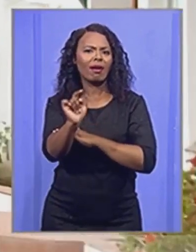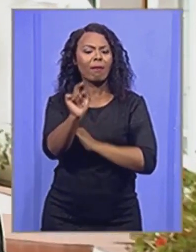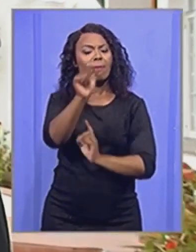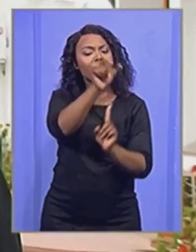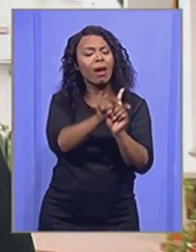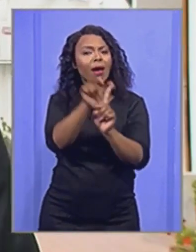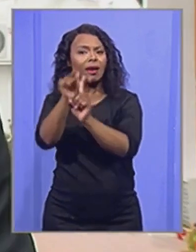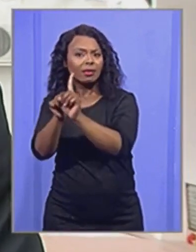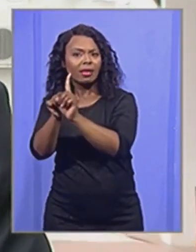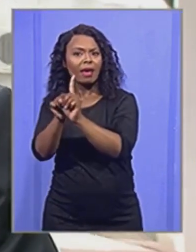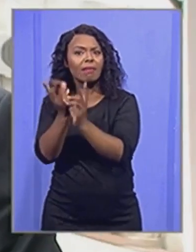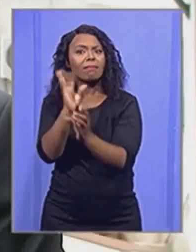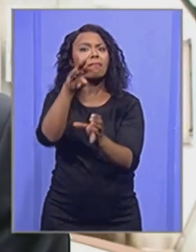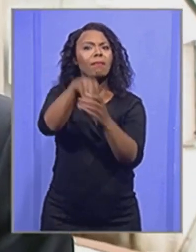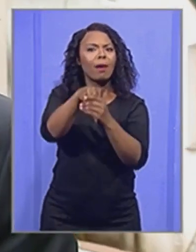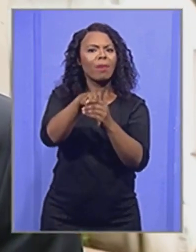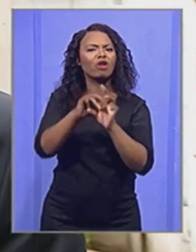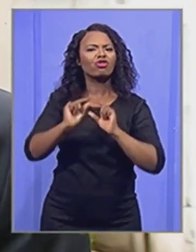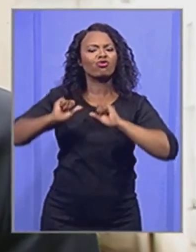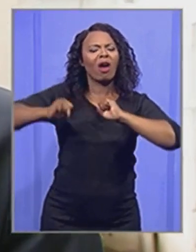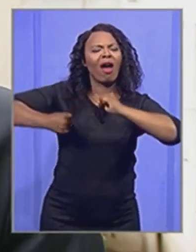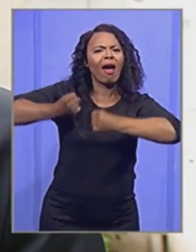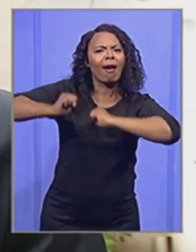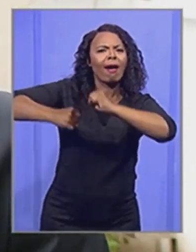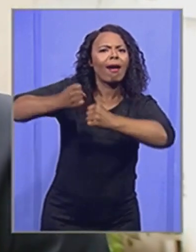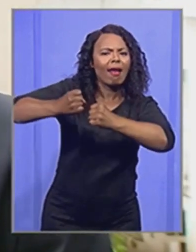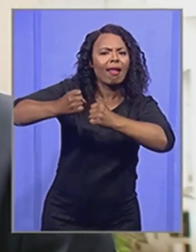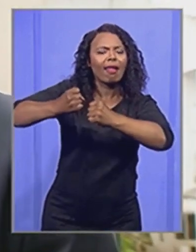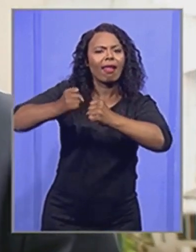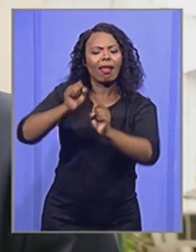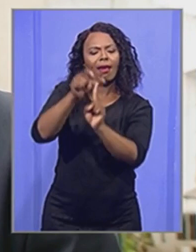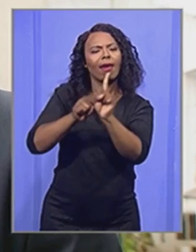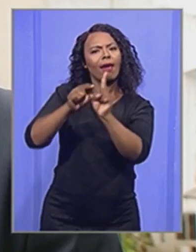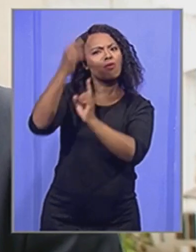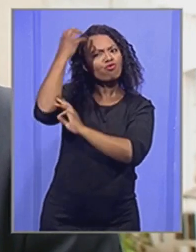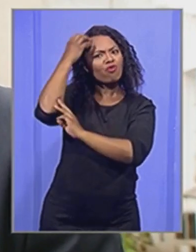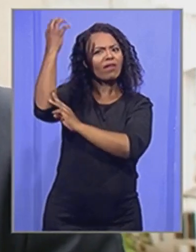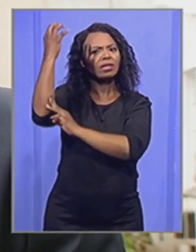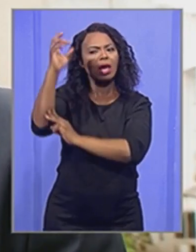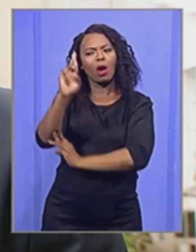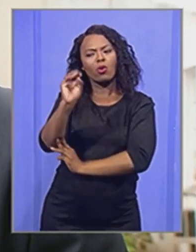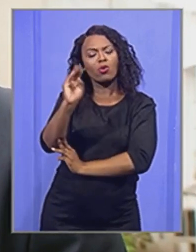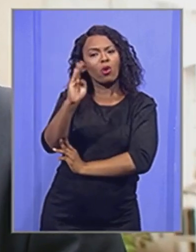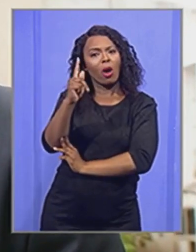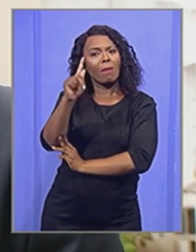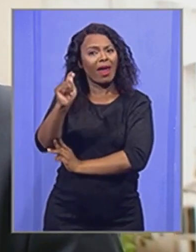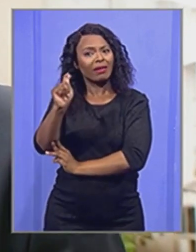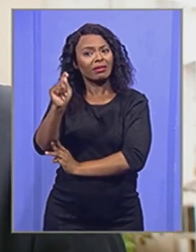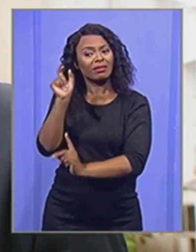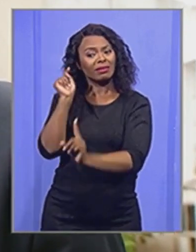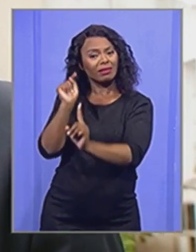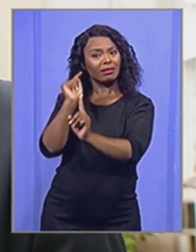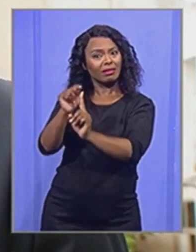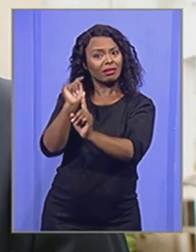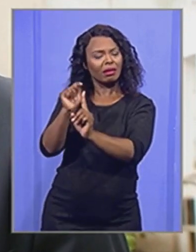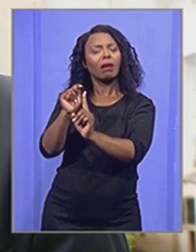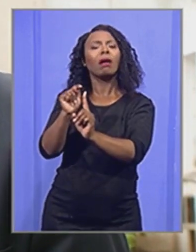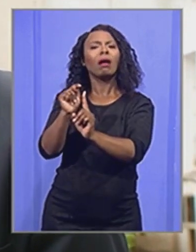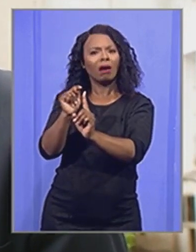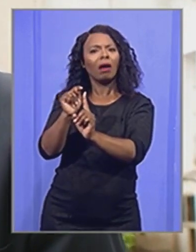who contributed to the struggle immensely, like Professor Robert Sobukwe. It's a well-known fact